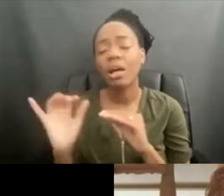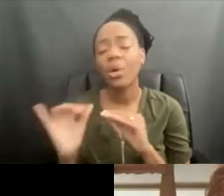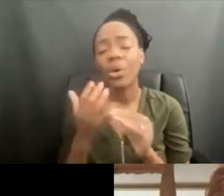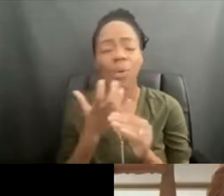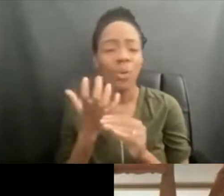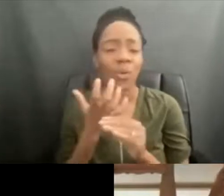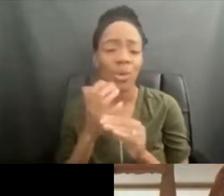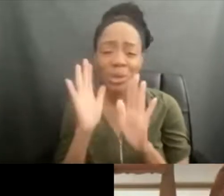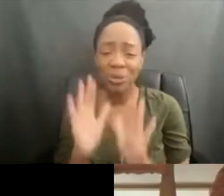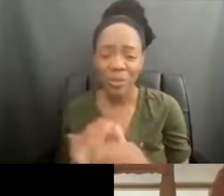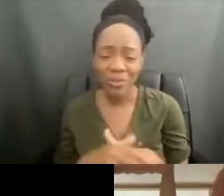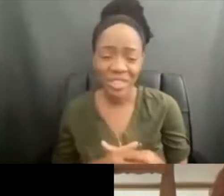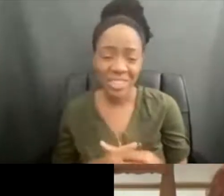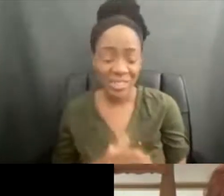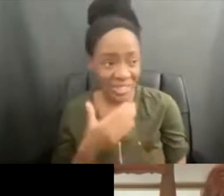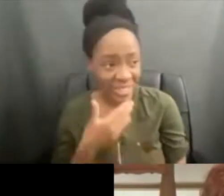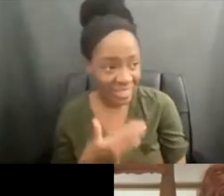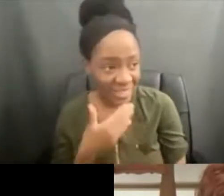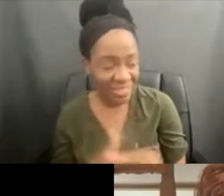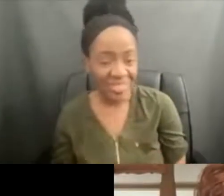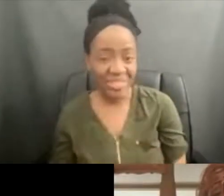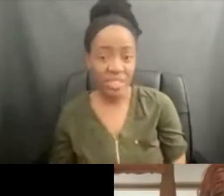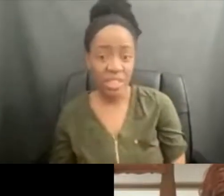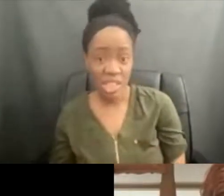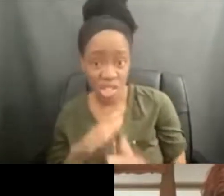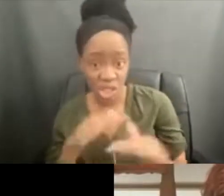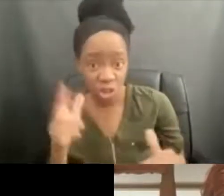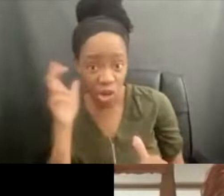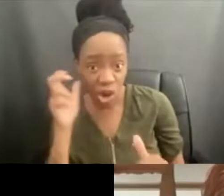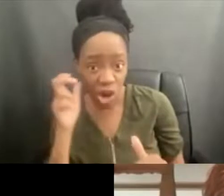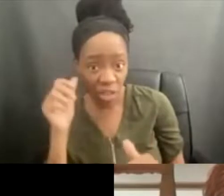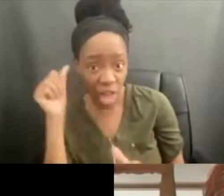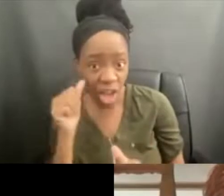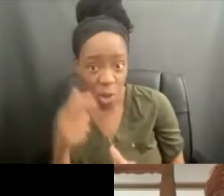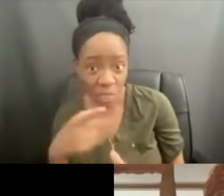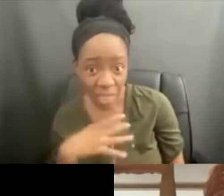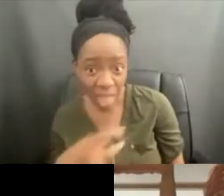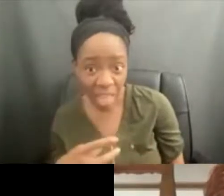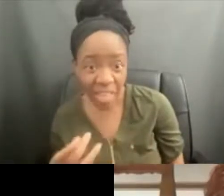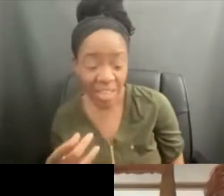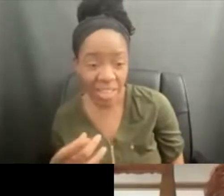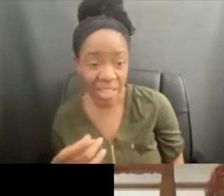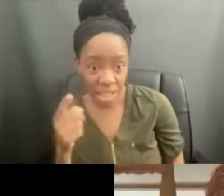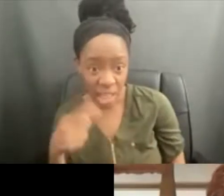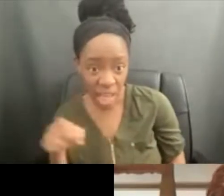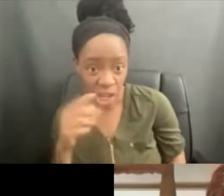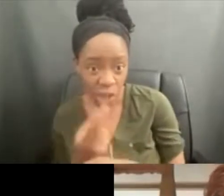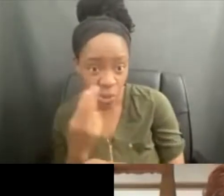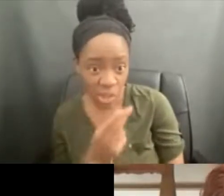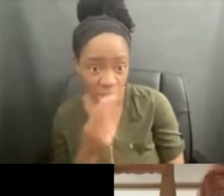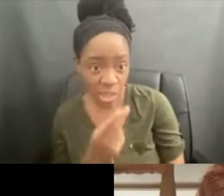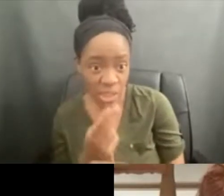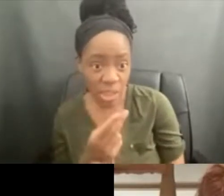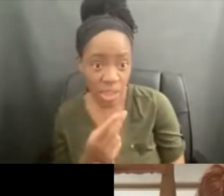wonderful. Good, good. Have the children heard the audio? Do they like it? Do they use it too?